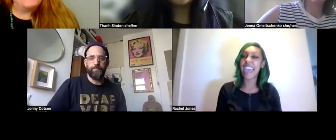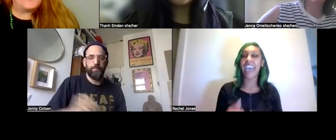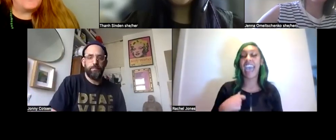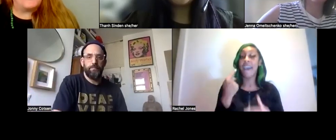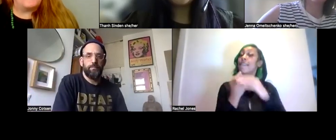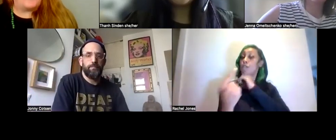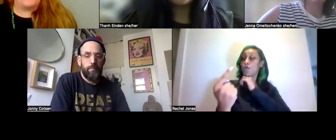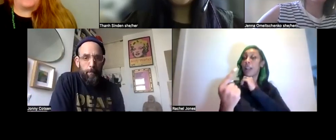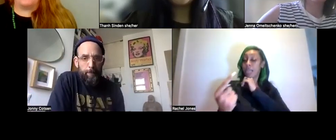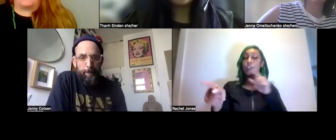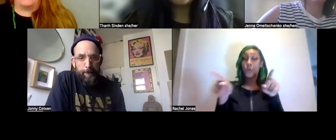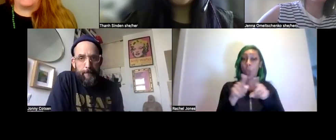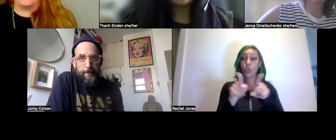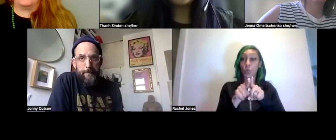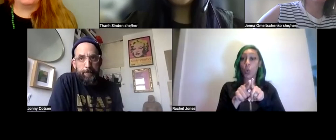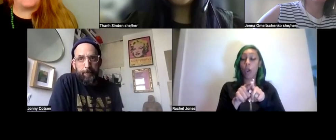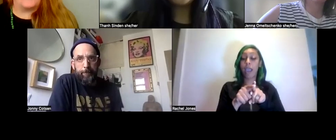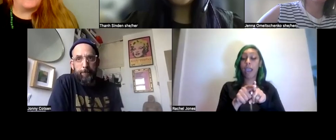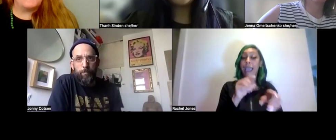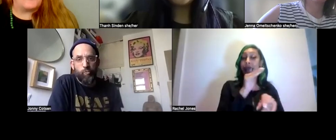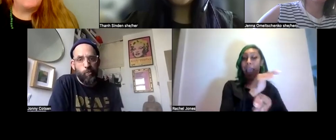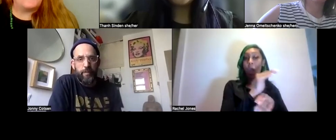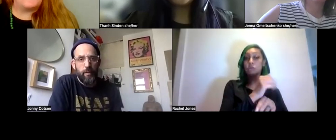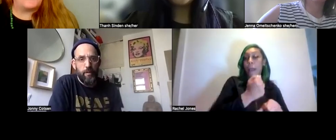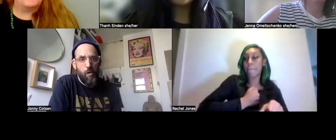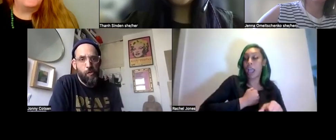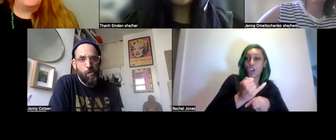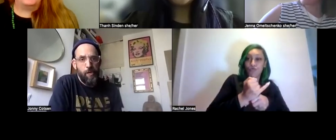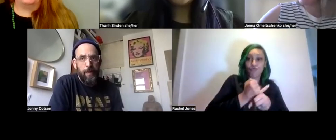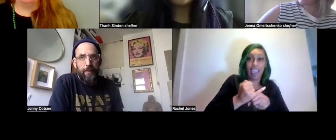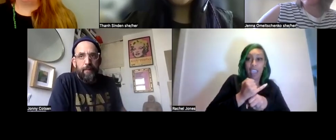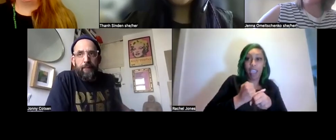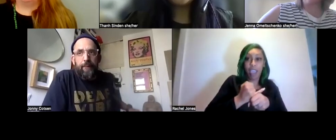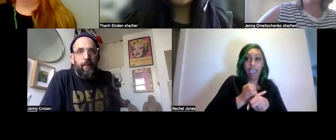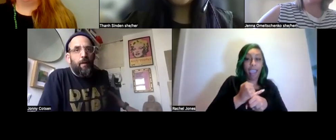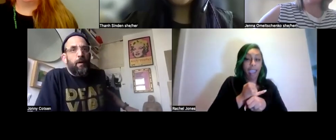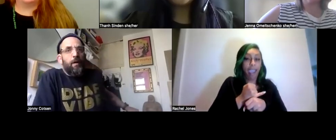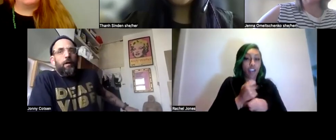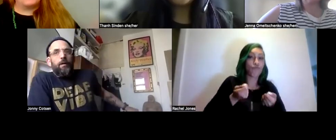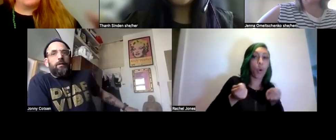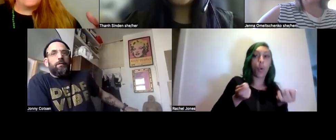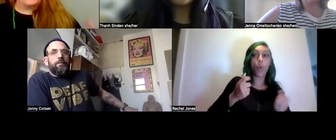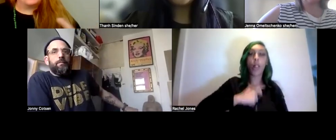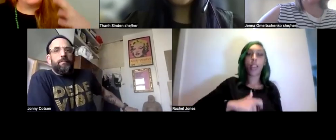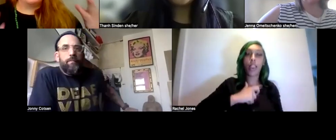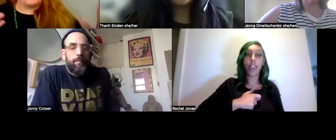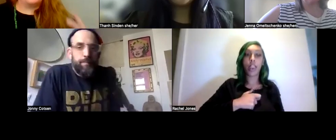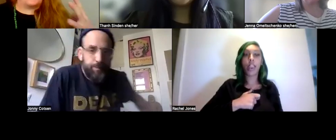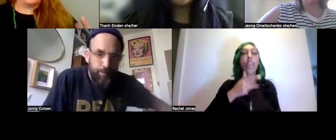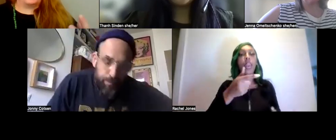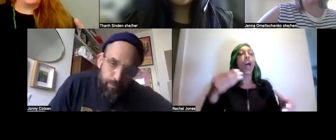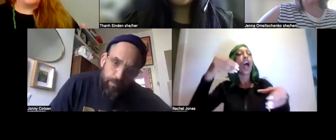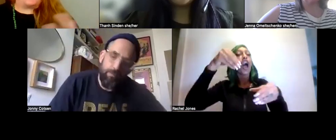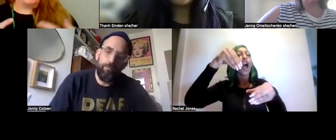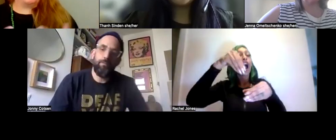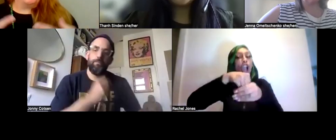freelancer outside of my my Graeae realm as well. But just in terms of giving a bit of